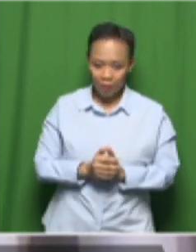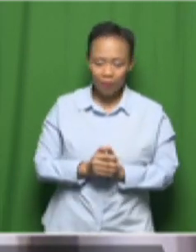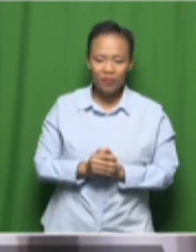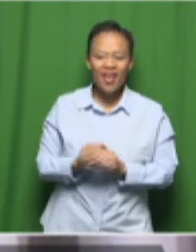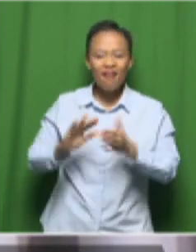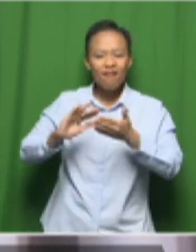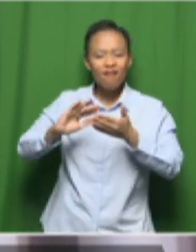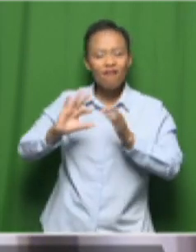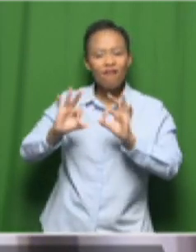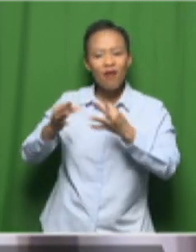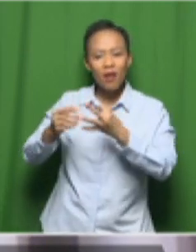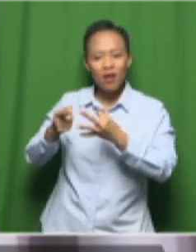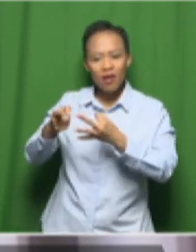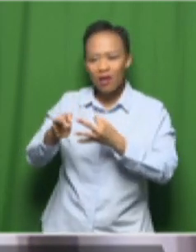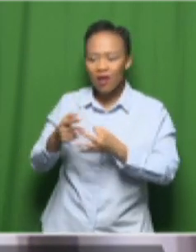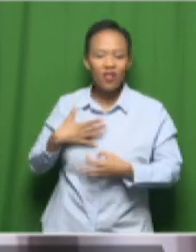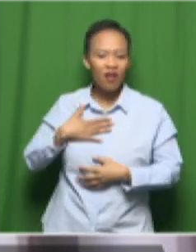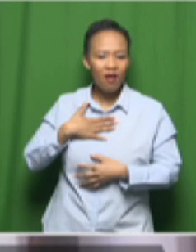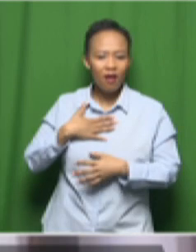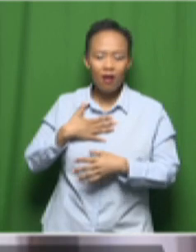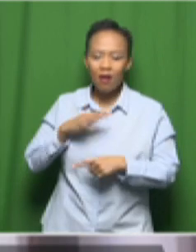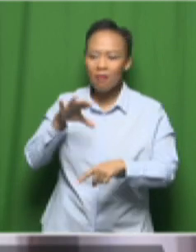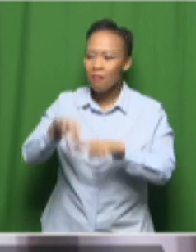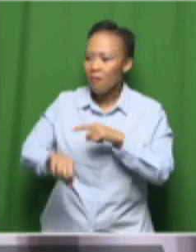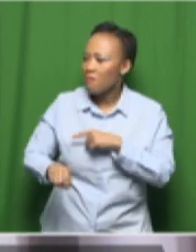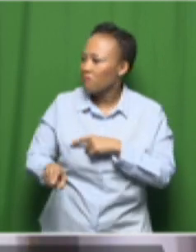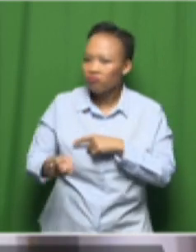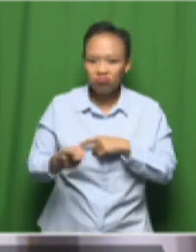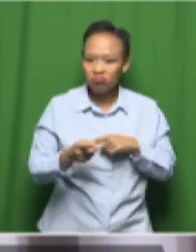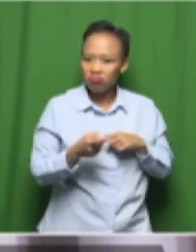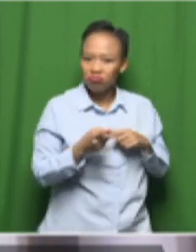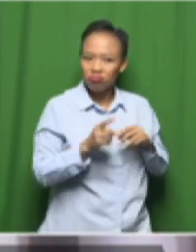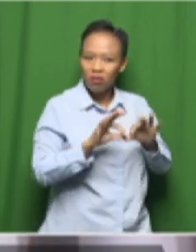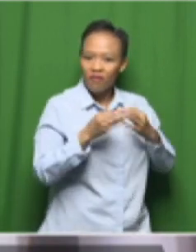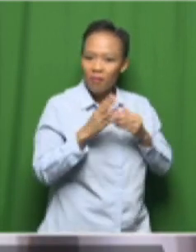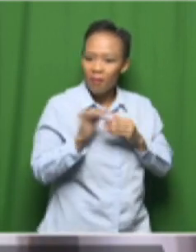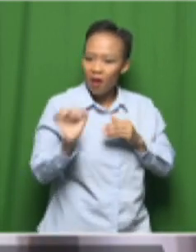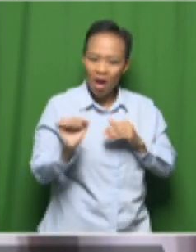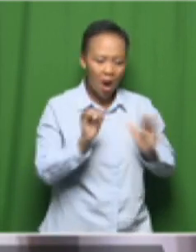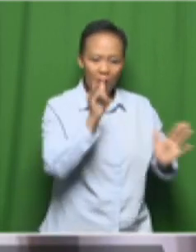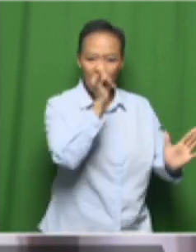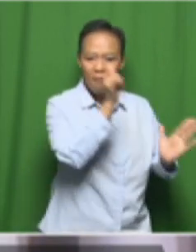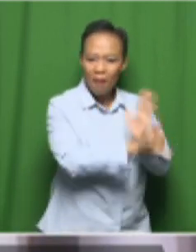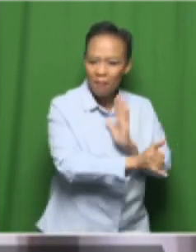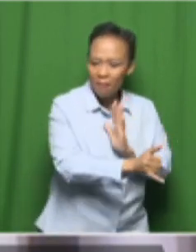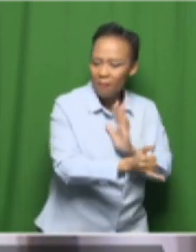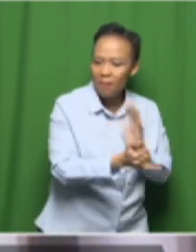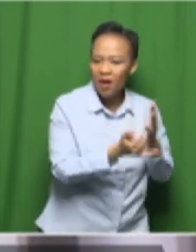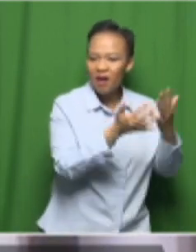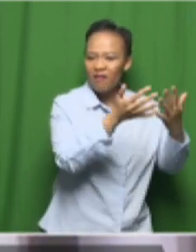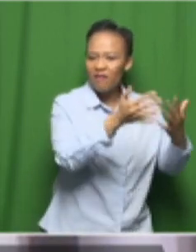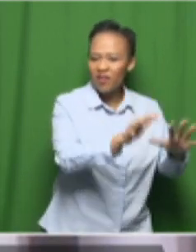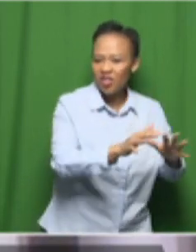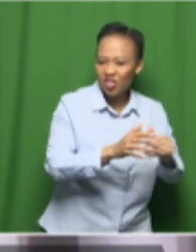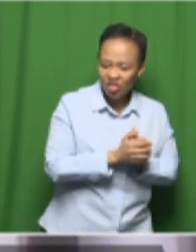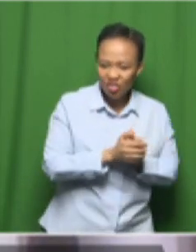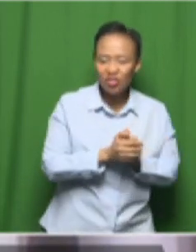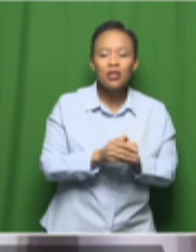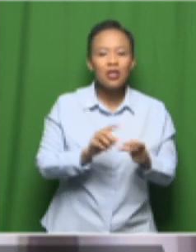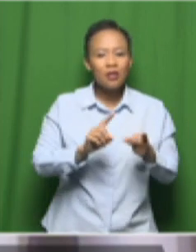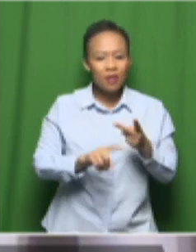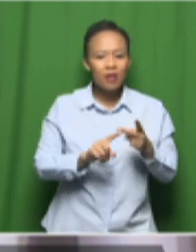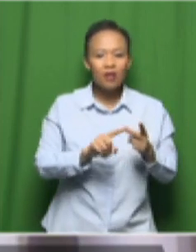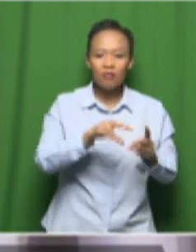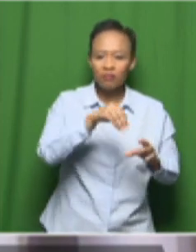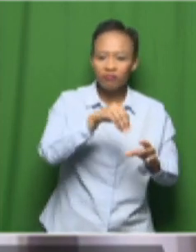that their loved ones were murdered and that they had been in the sex trade and that they had perhaps been gay all